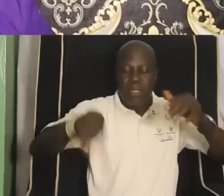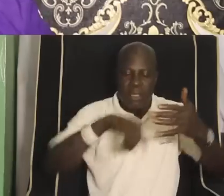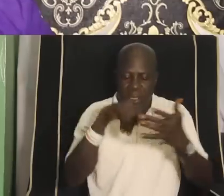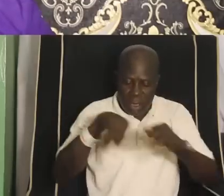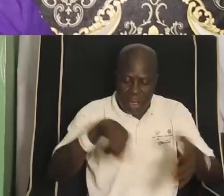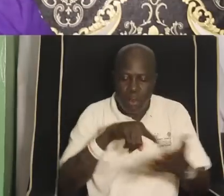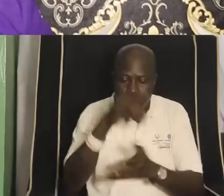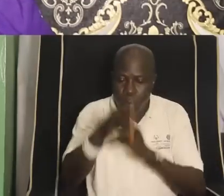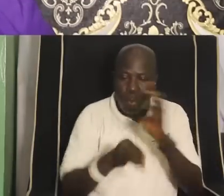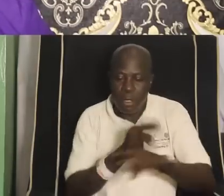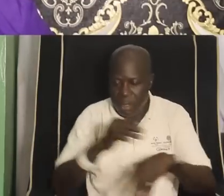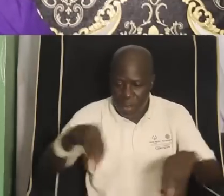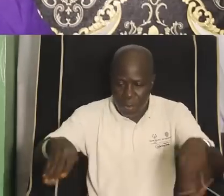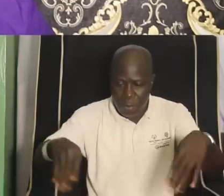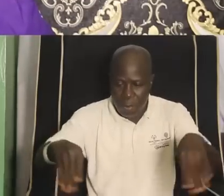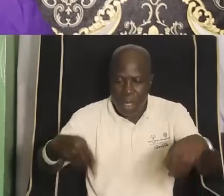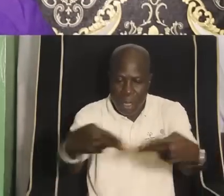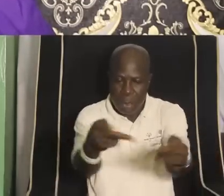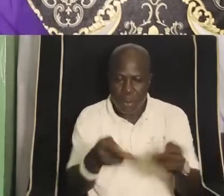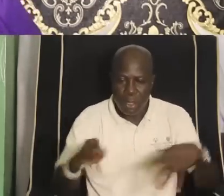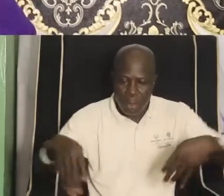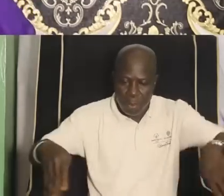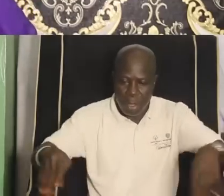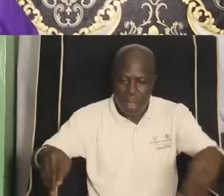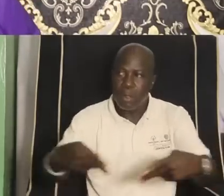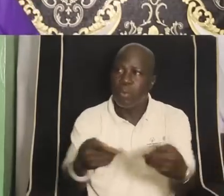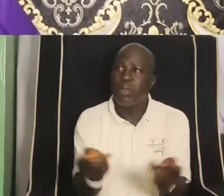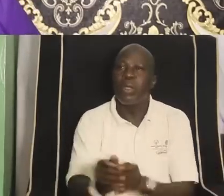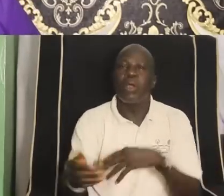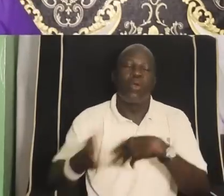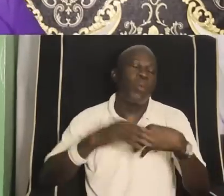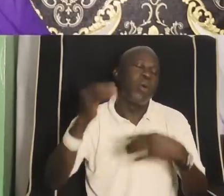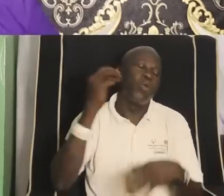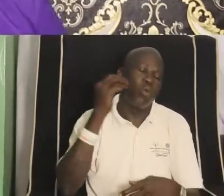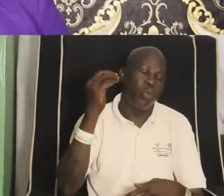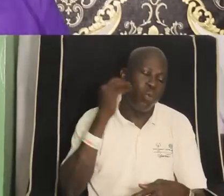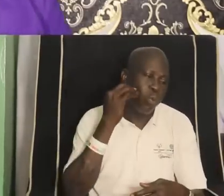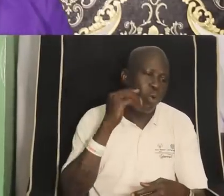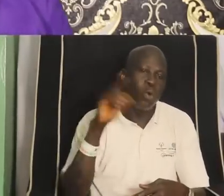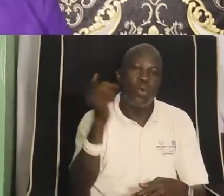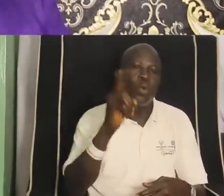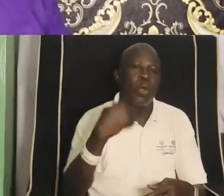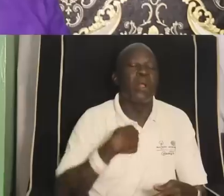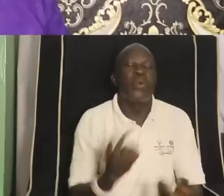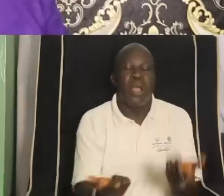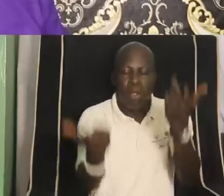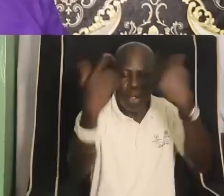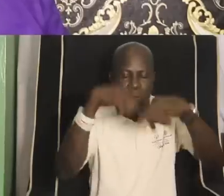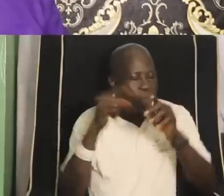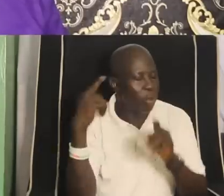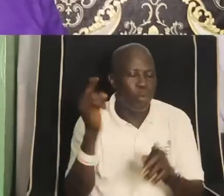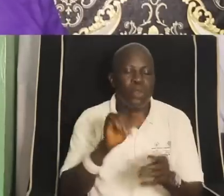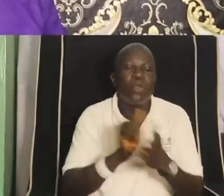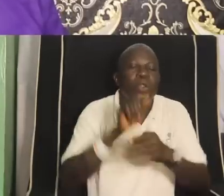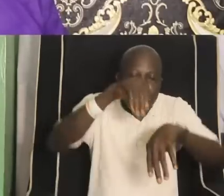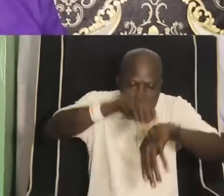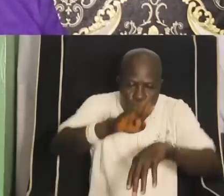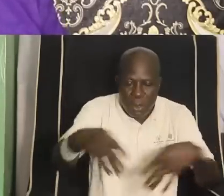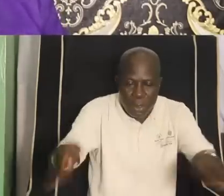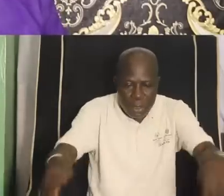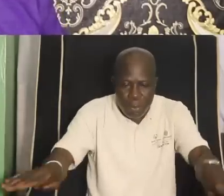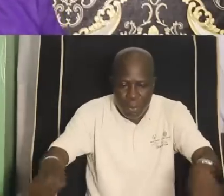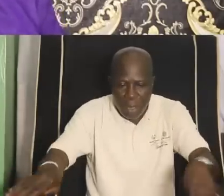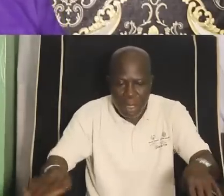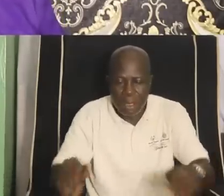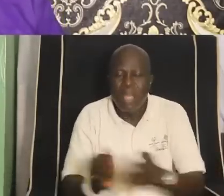Ojalaye. This one is a market. Ojalaye. Is a market. How Father Sile? We will return home. Ibi kana tu wano jaye. We will come to spend this market. Ibi ta